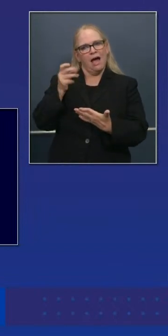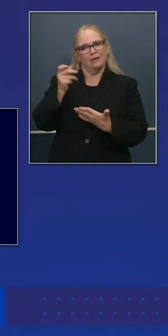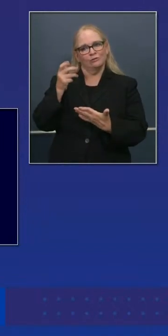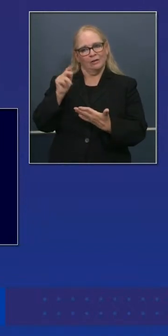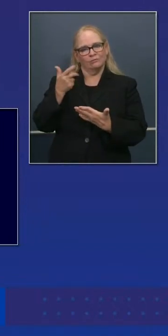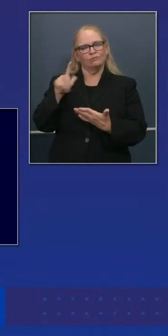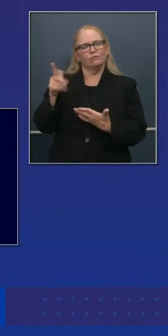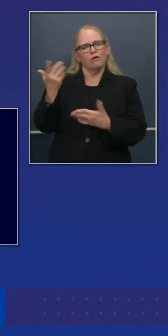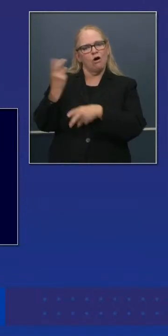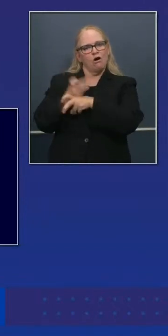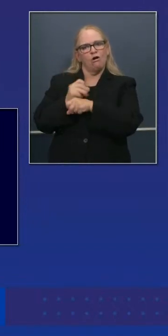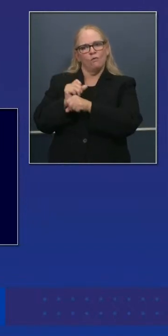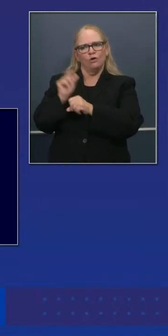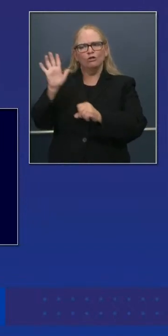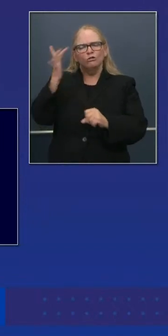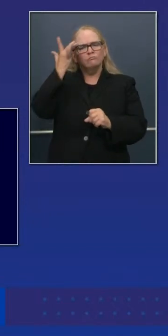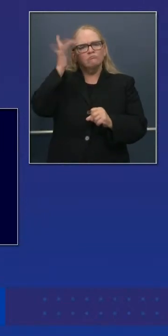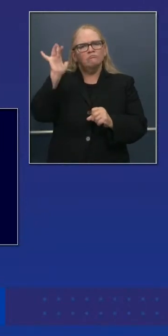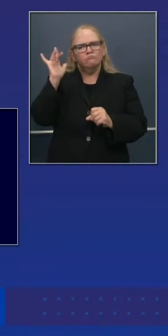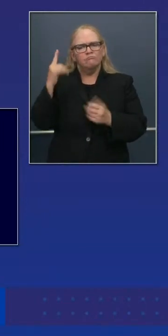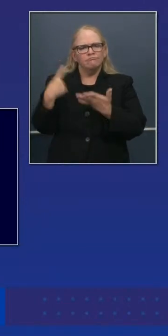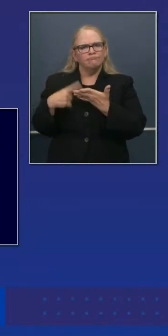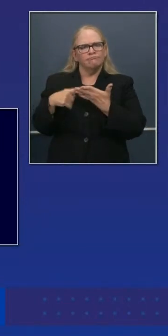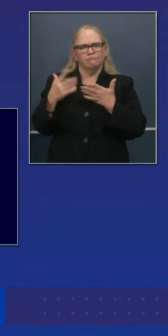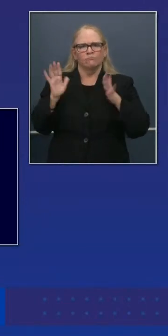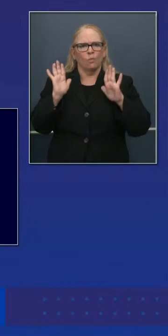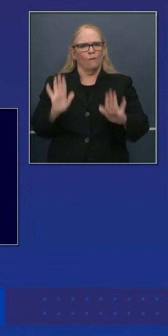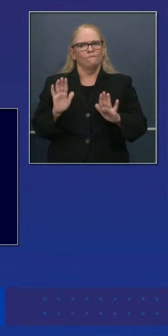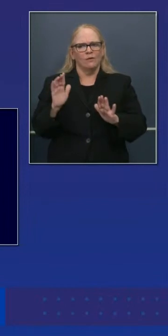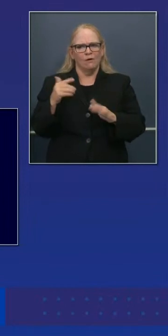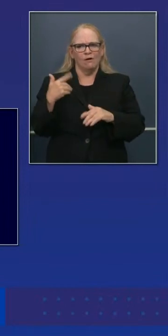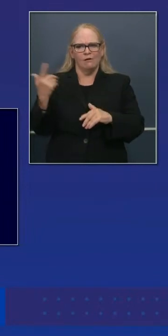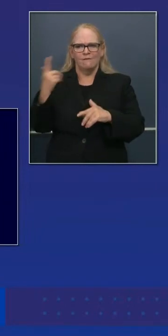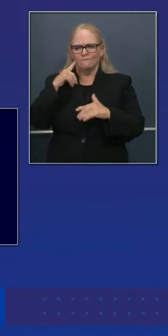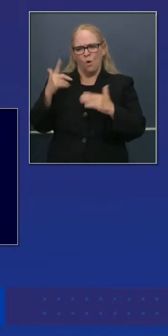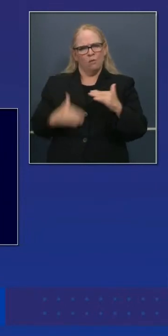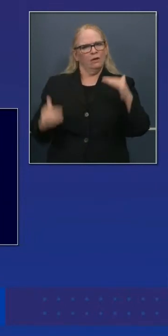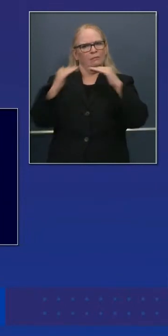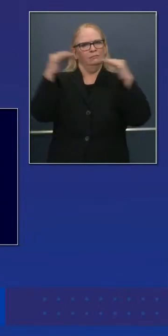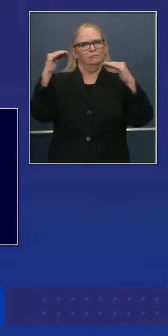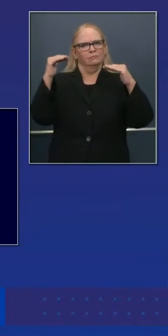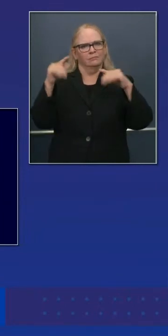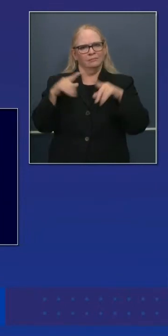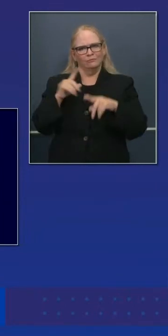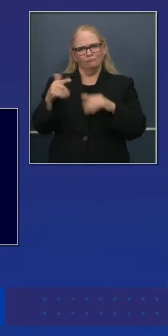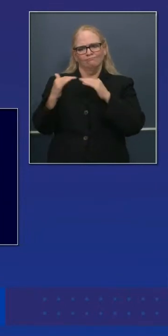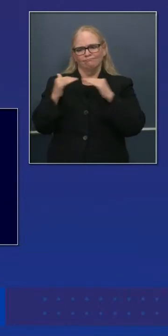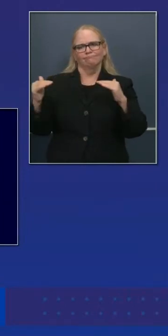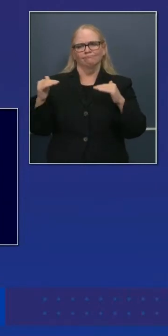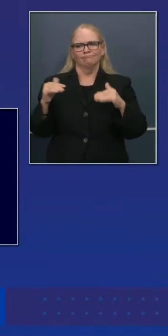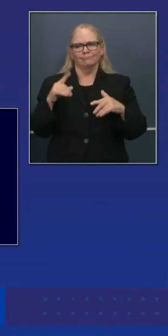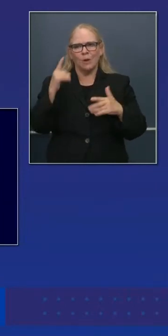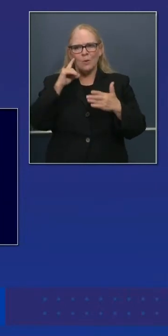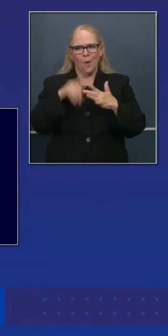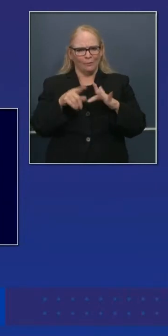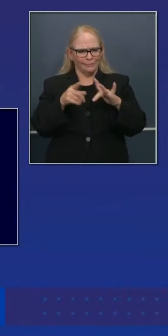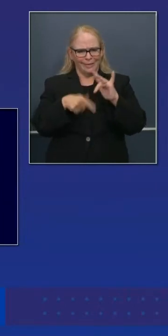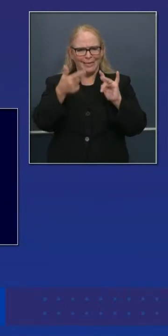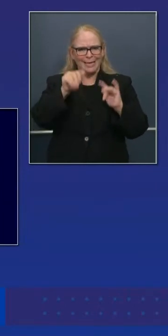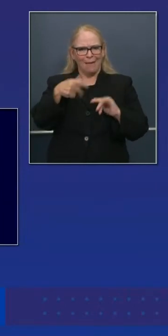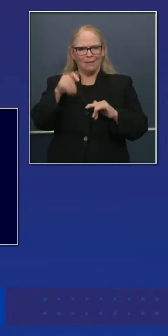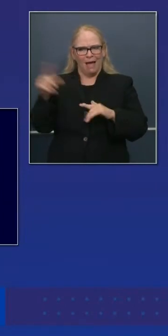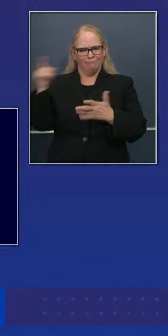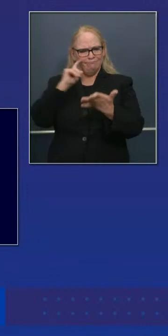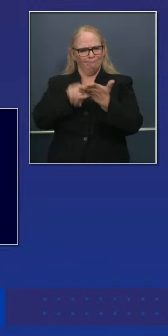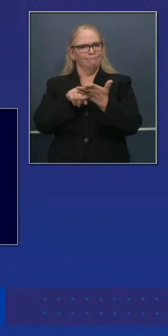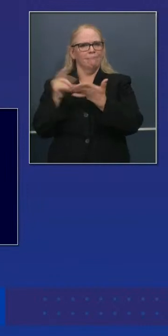smarts around disparities and thinking about inequities, something that really will support and mark the state in many